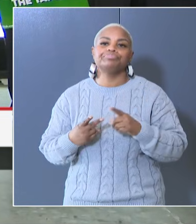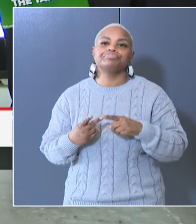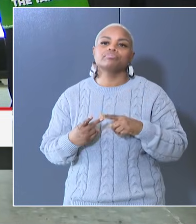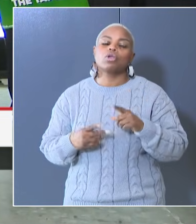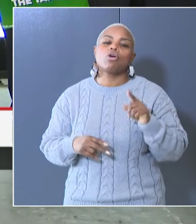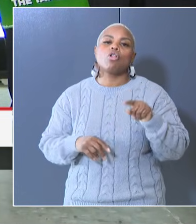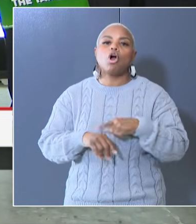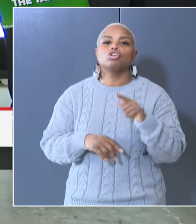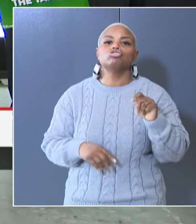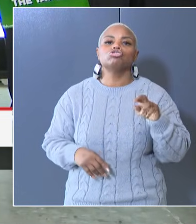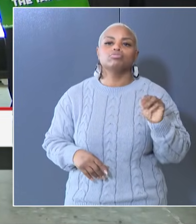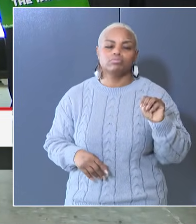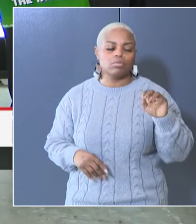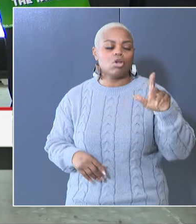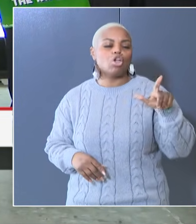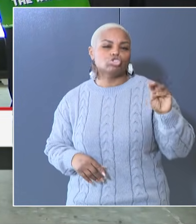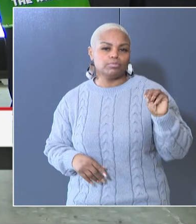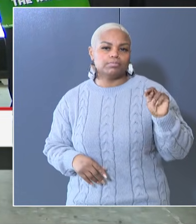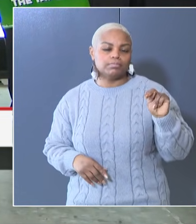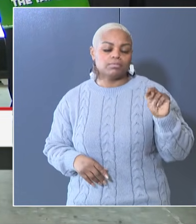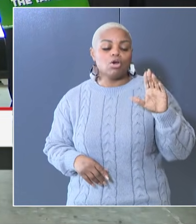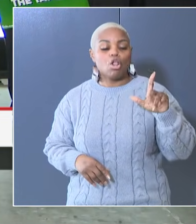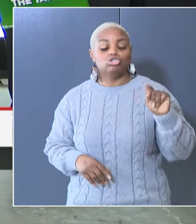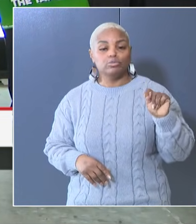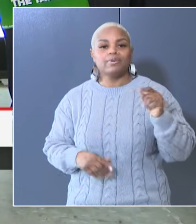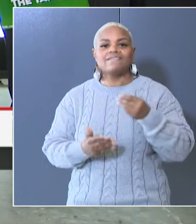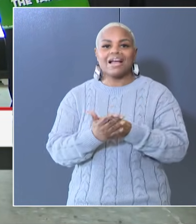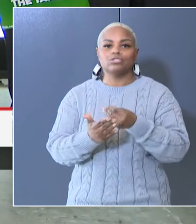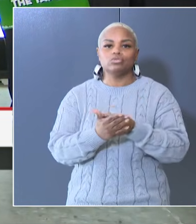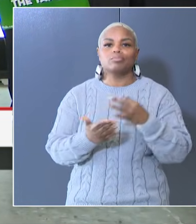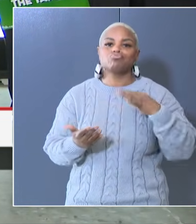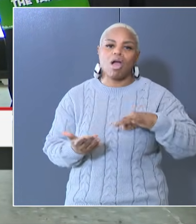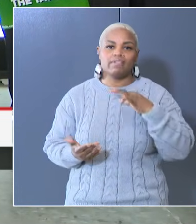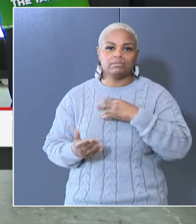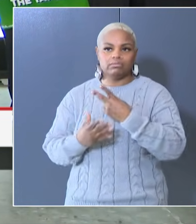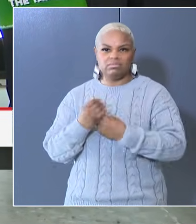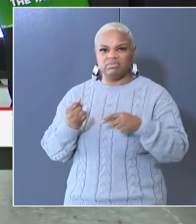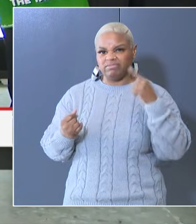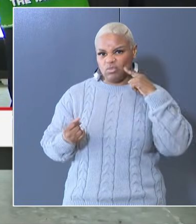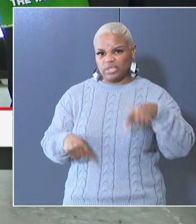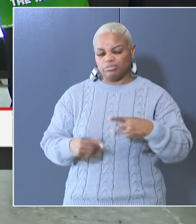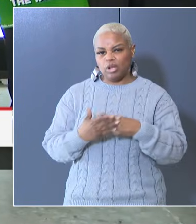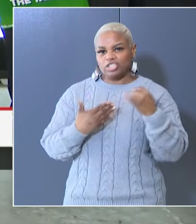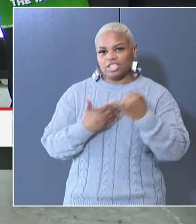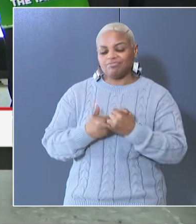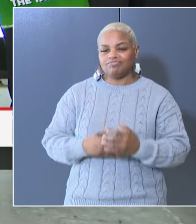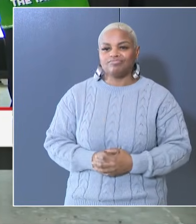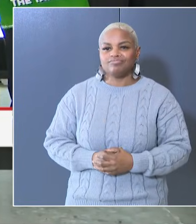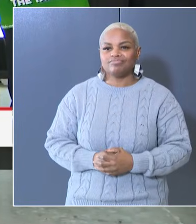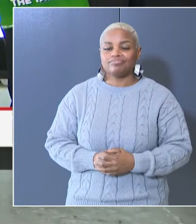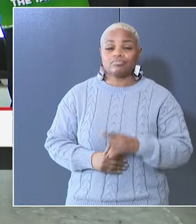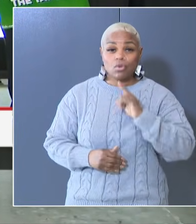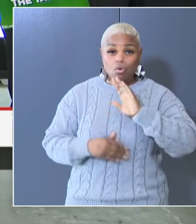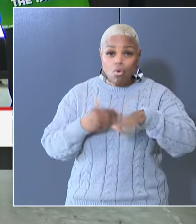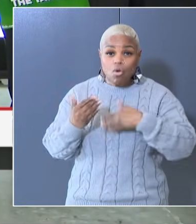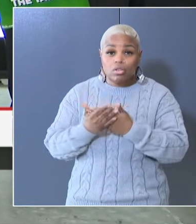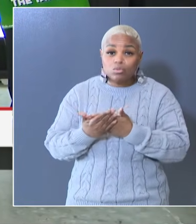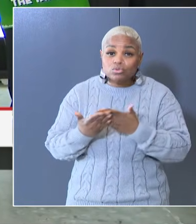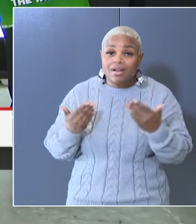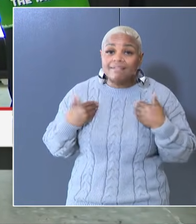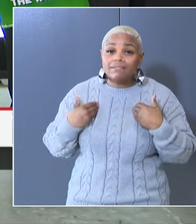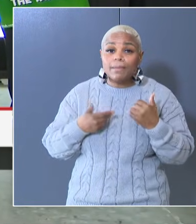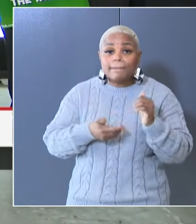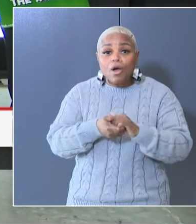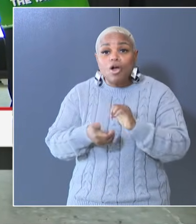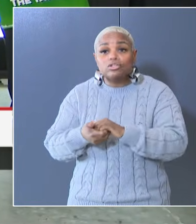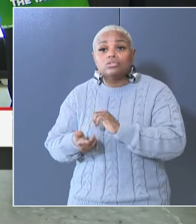So all of these tools combine to make projects like this matter and give us the ability to open up